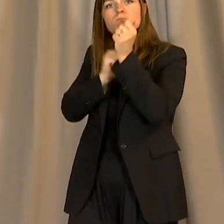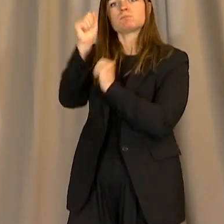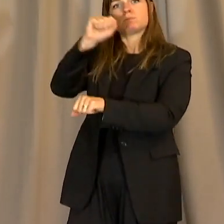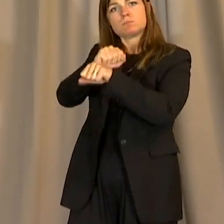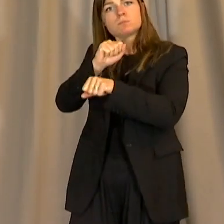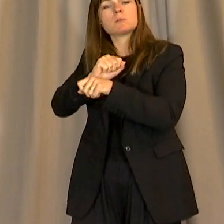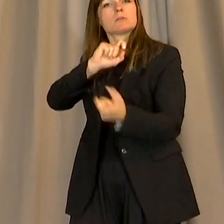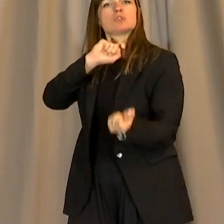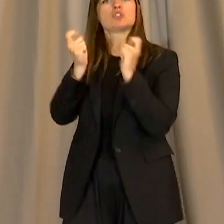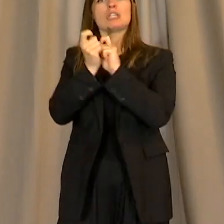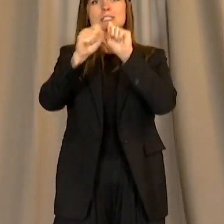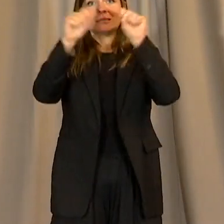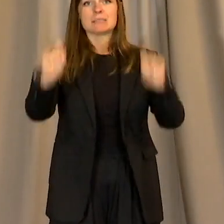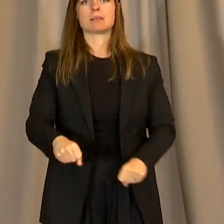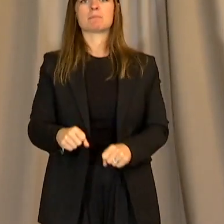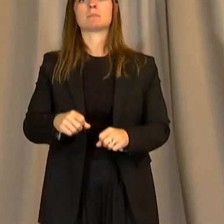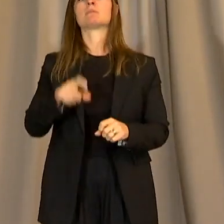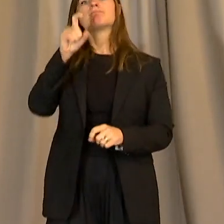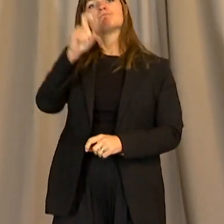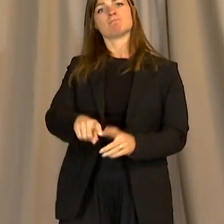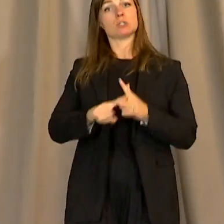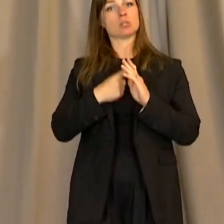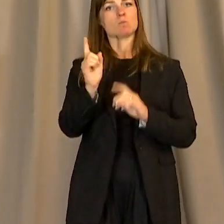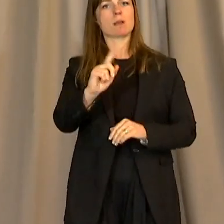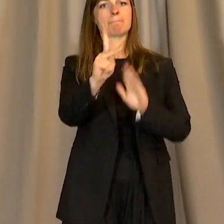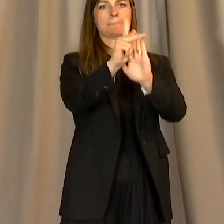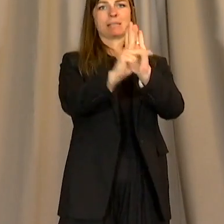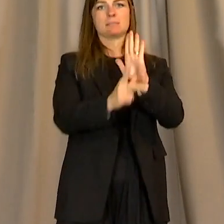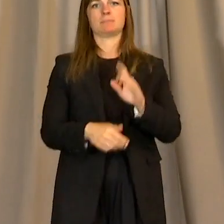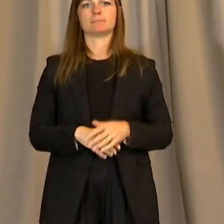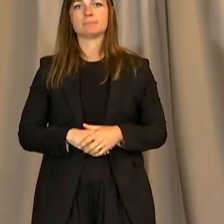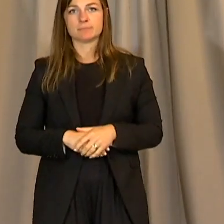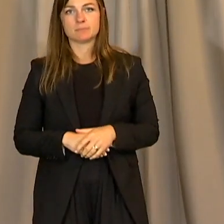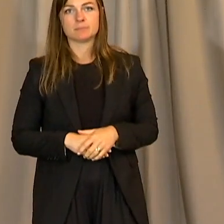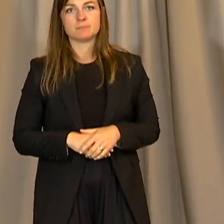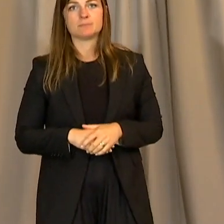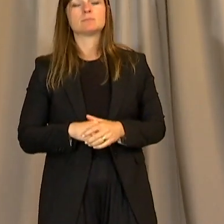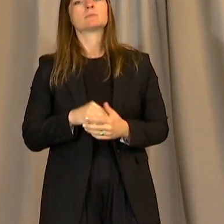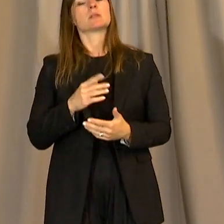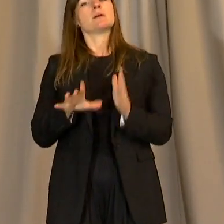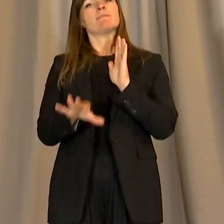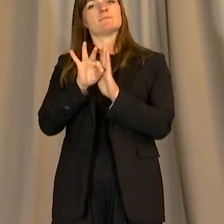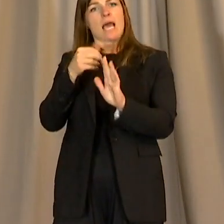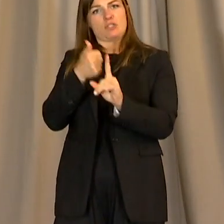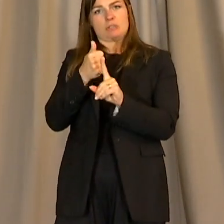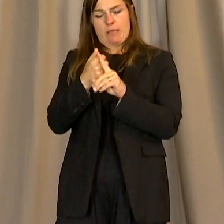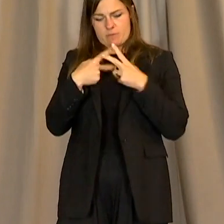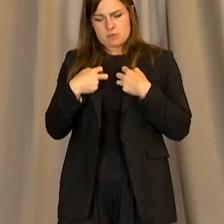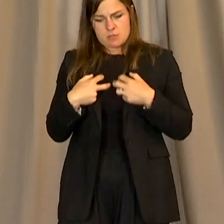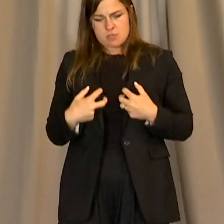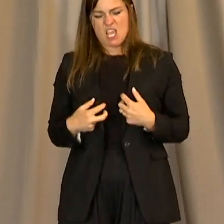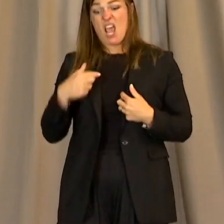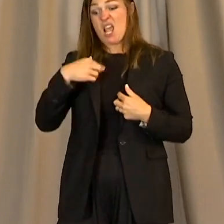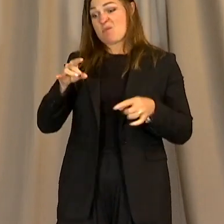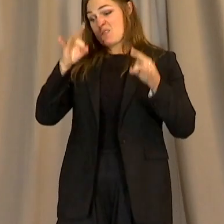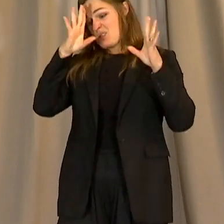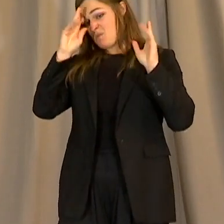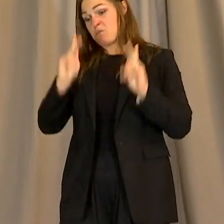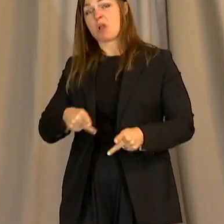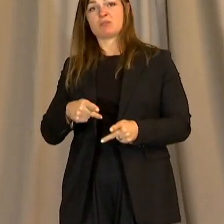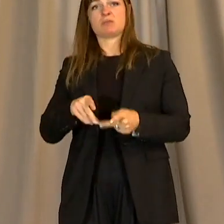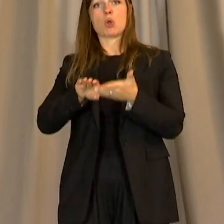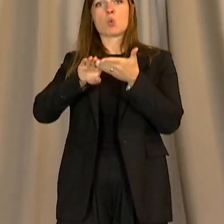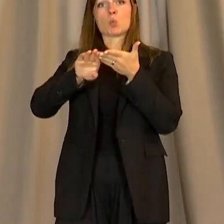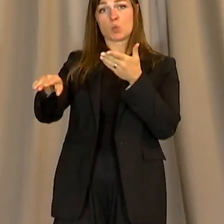systems, it's policy. Go beyond yourself as you learn about how terrible you are and repent.